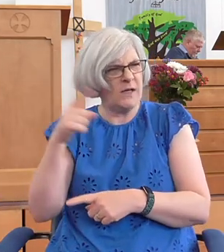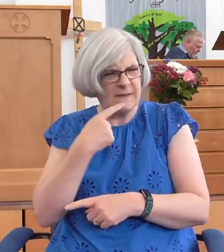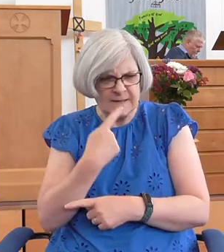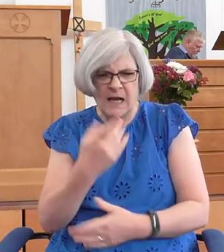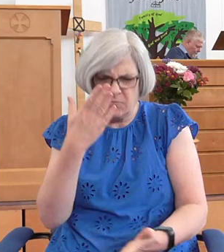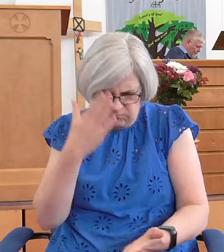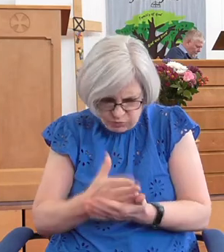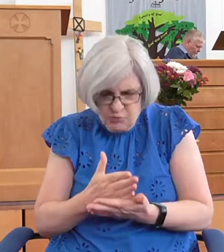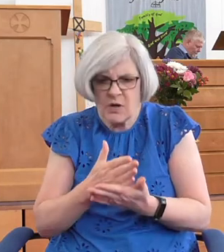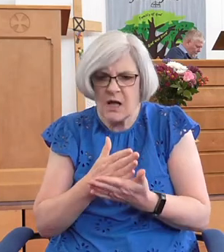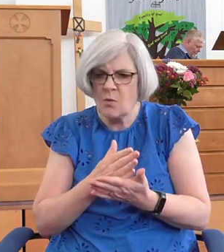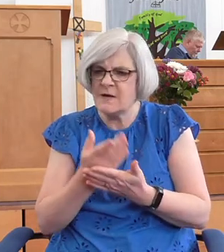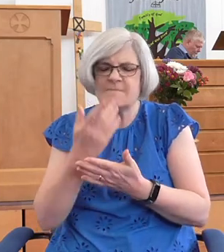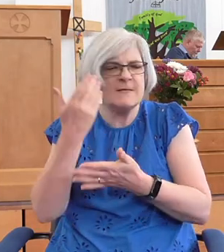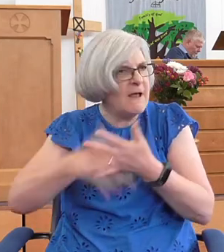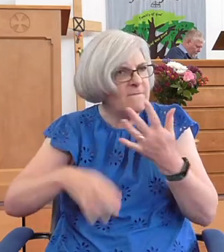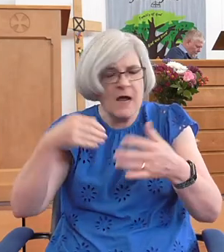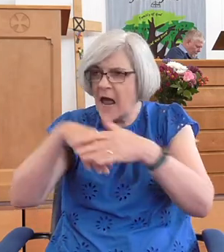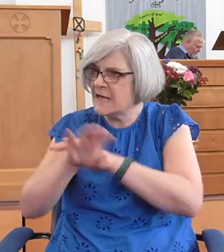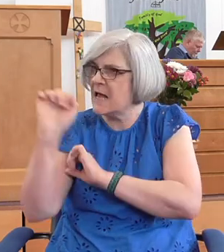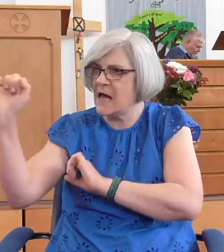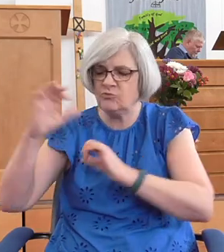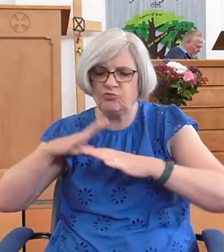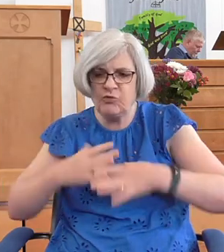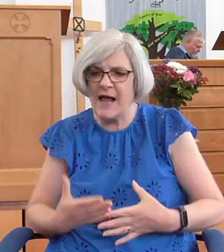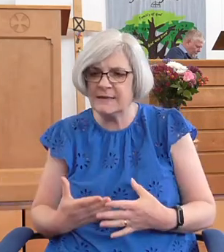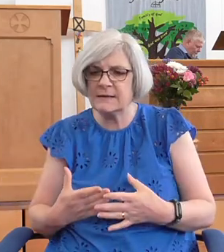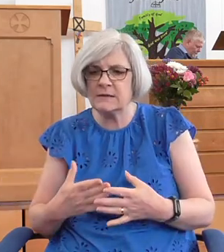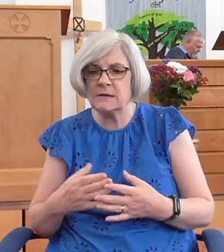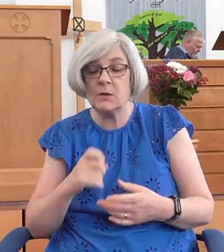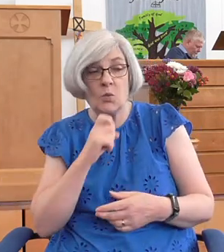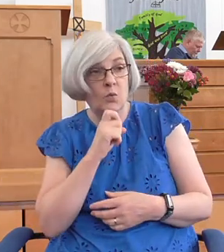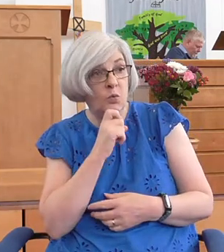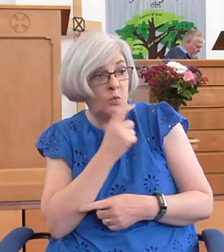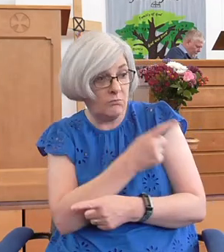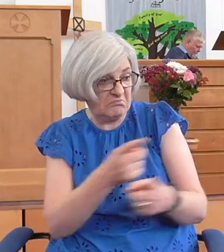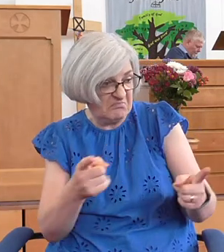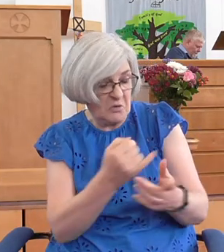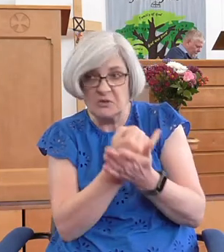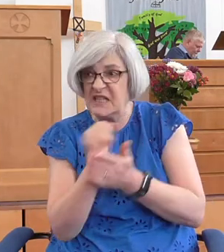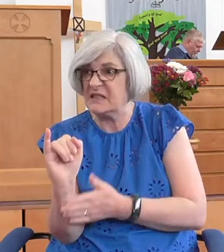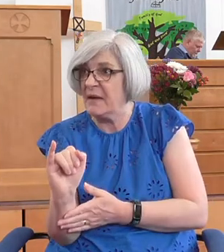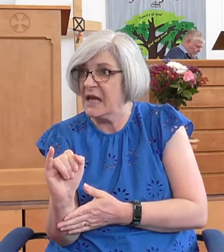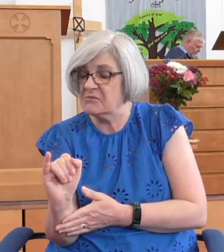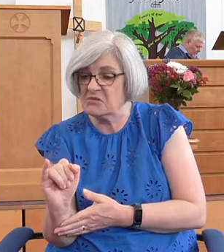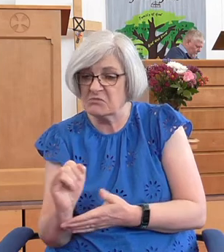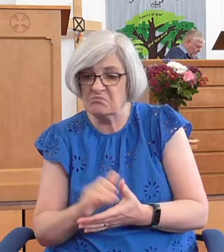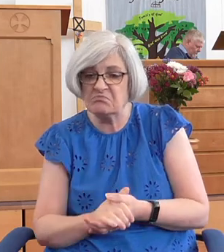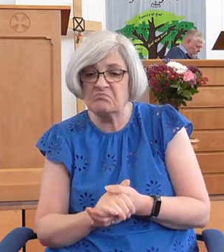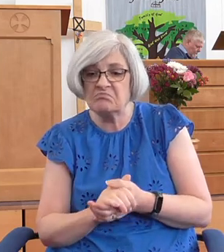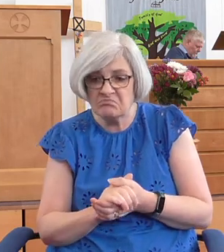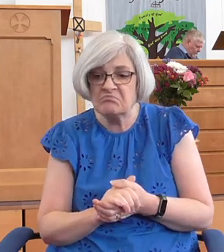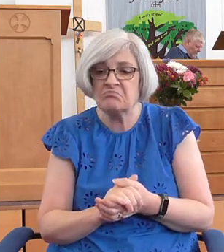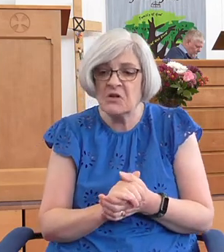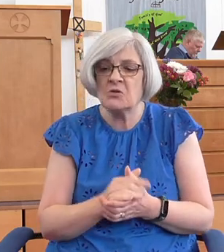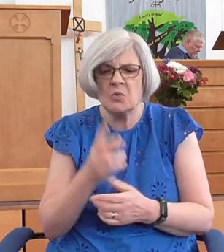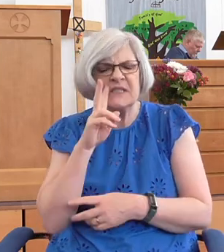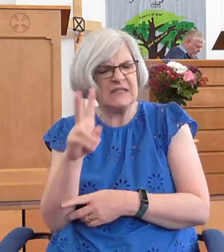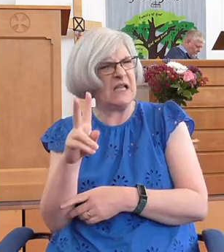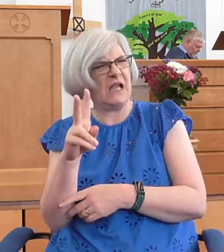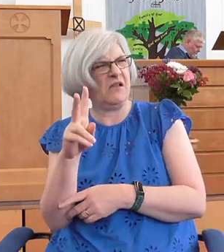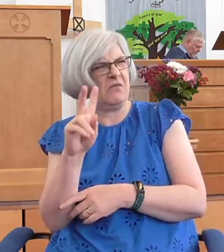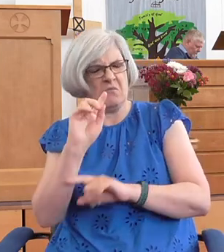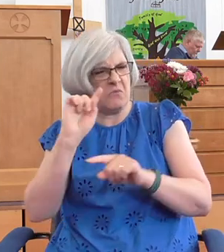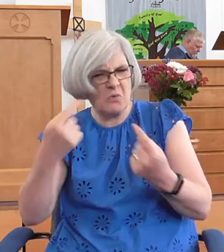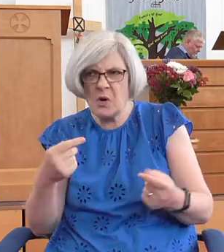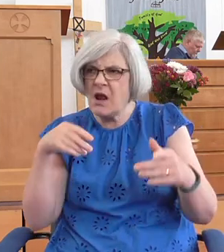would never enter his rest, if not to those who disobeyed? So we see that they were